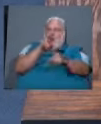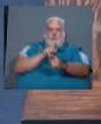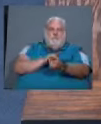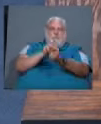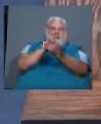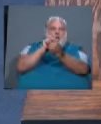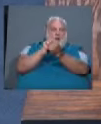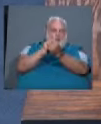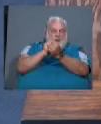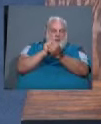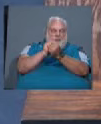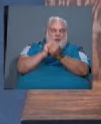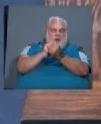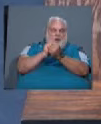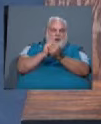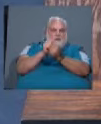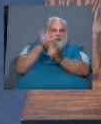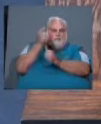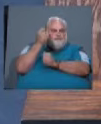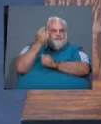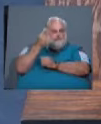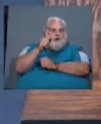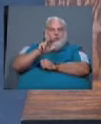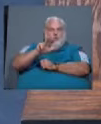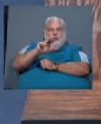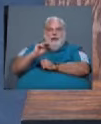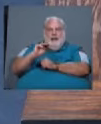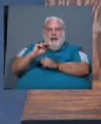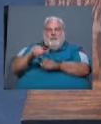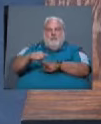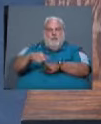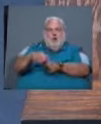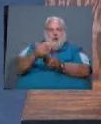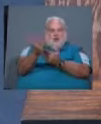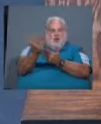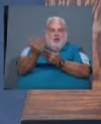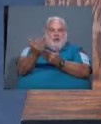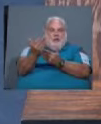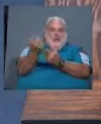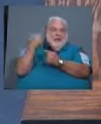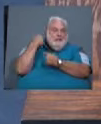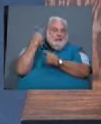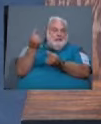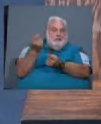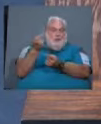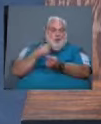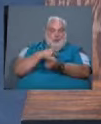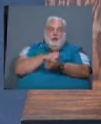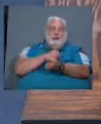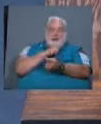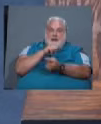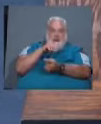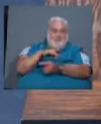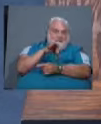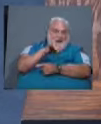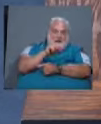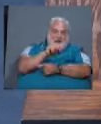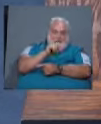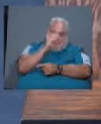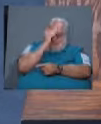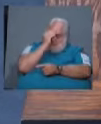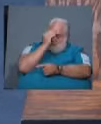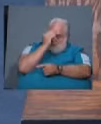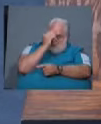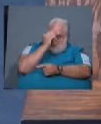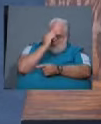to understand 3M's land proposal. In fact, since we didn't find the land's proposal existed, we didn't